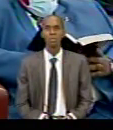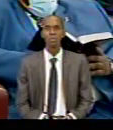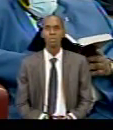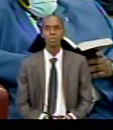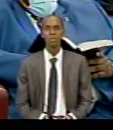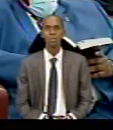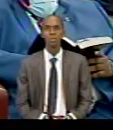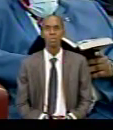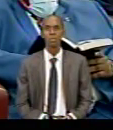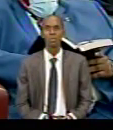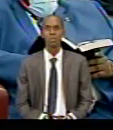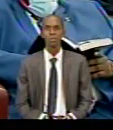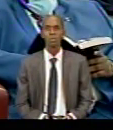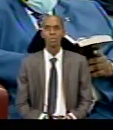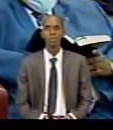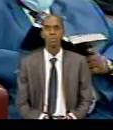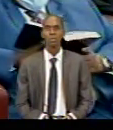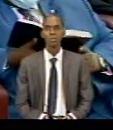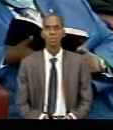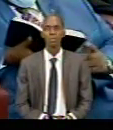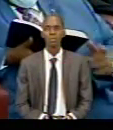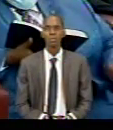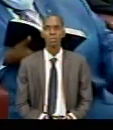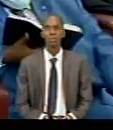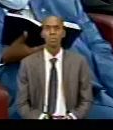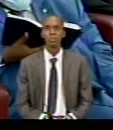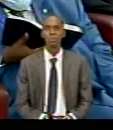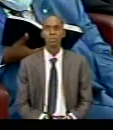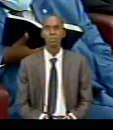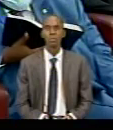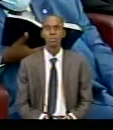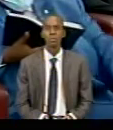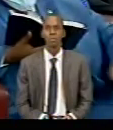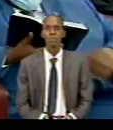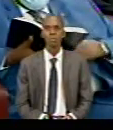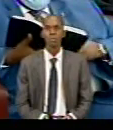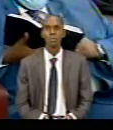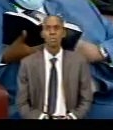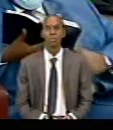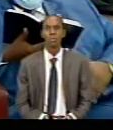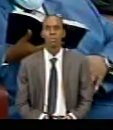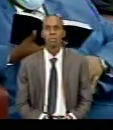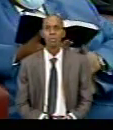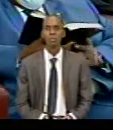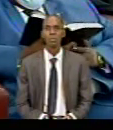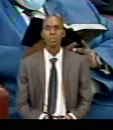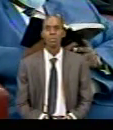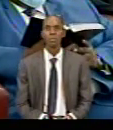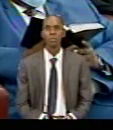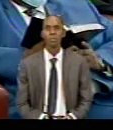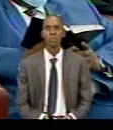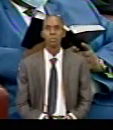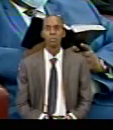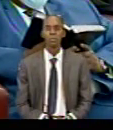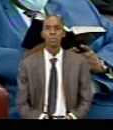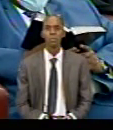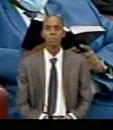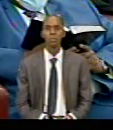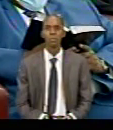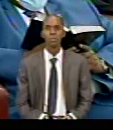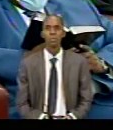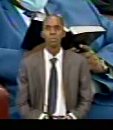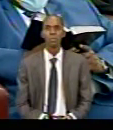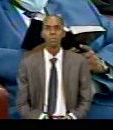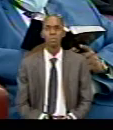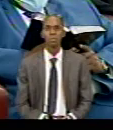Then we which are alive and remain shall be caught up together with them in the clouds to meet the Lord in the air,